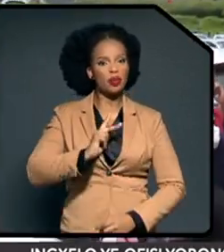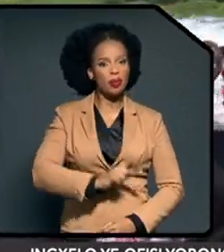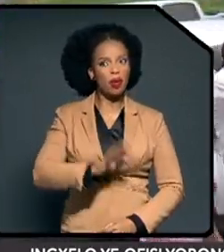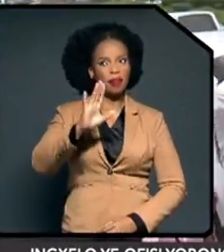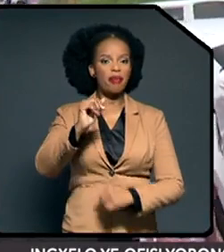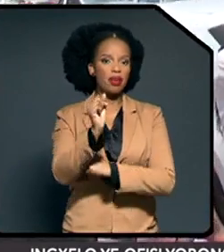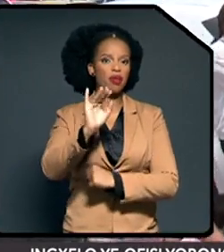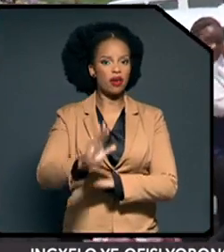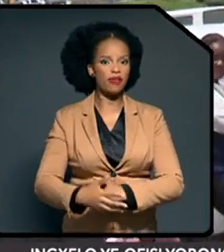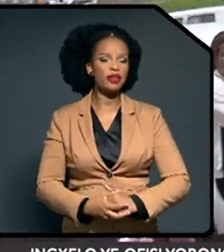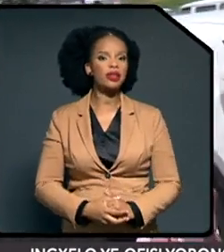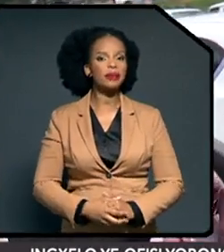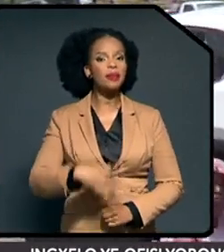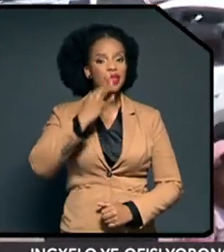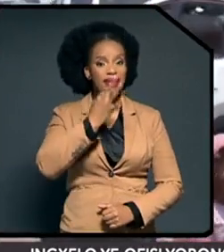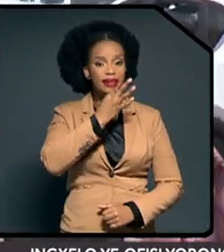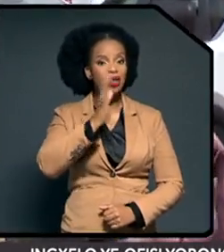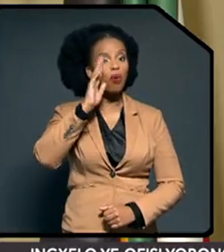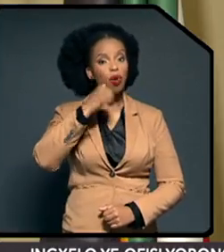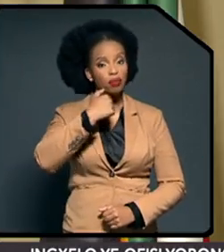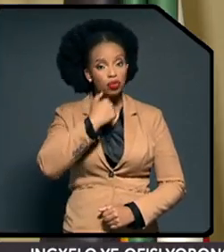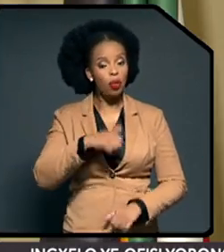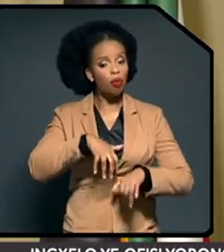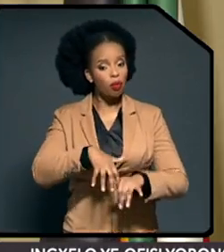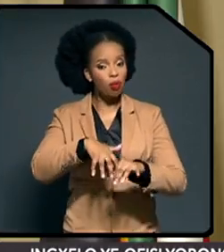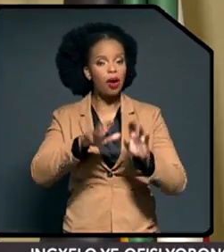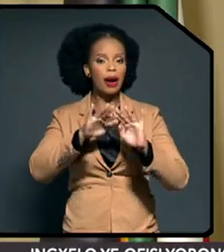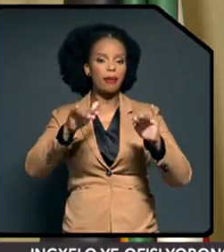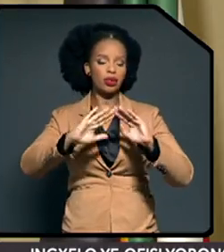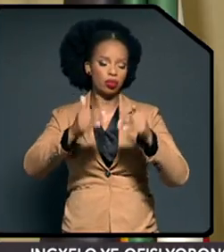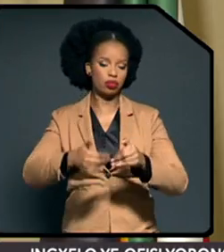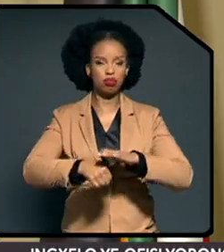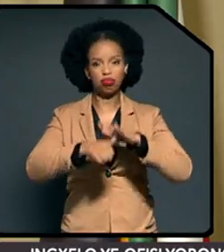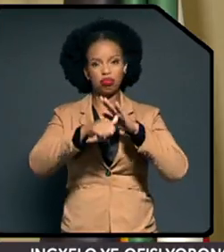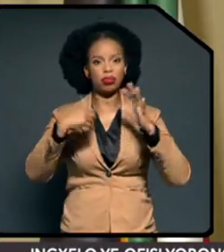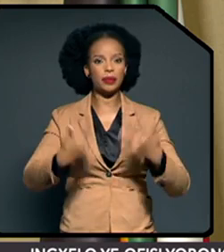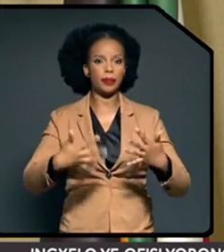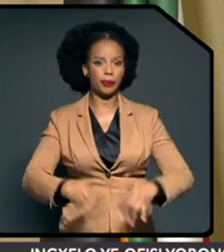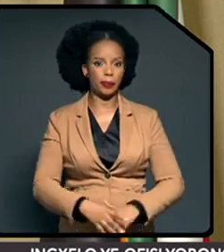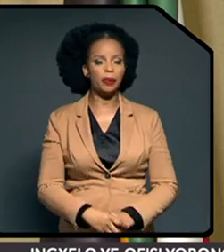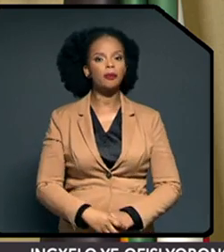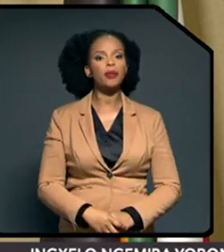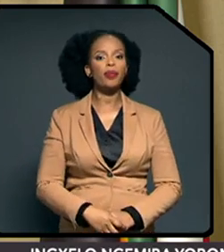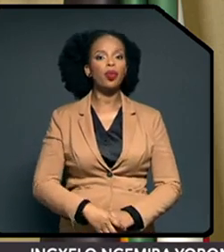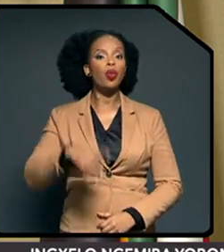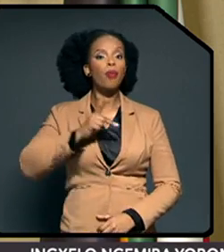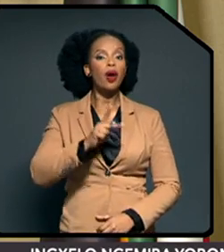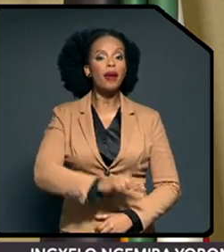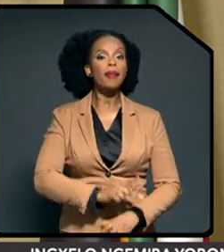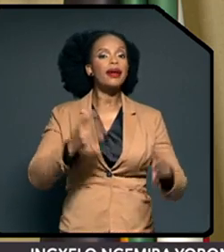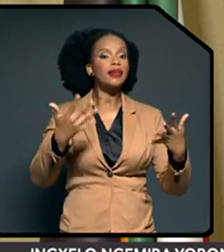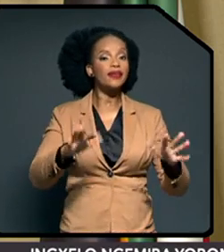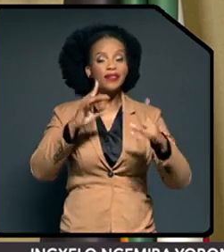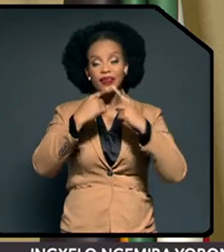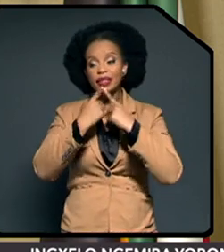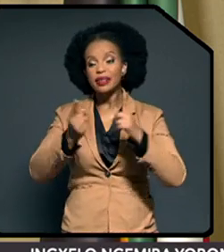ngumba ophambili kuqhankqalazo lwangomso. Mongameli uyalela bezomthetho ukuthi baqinisekise ukuthi